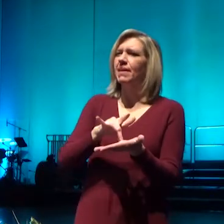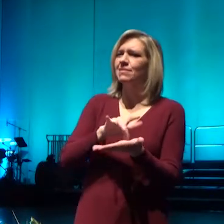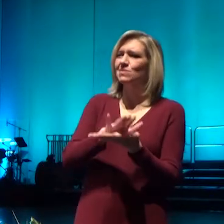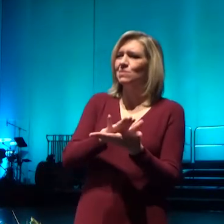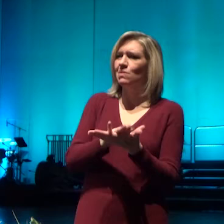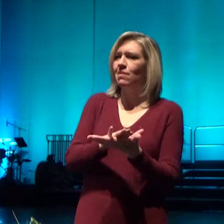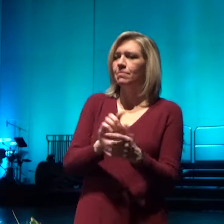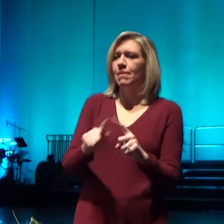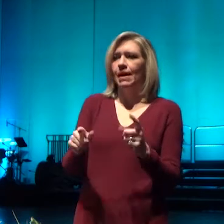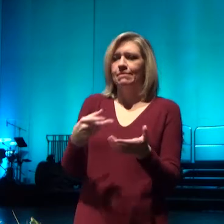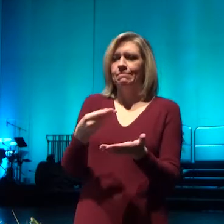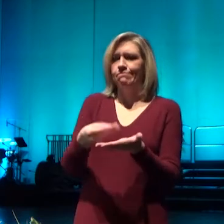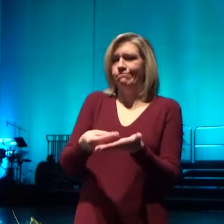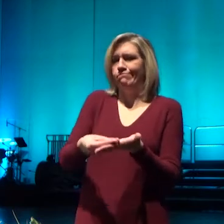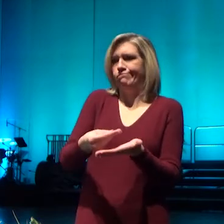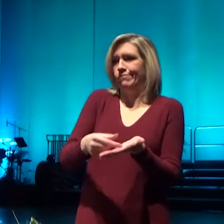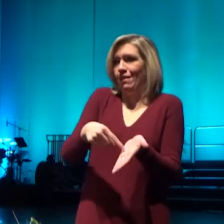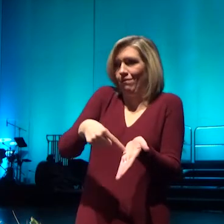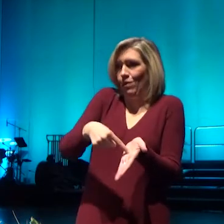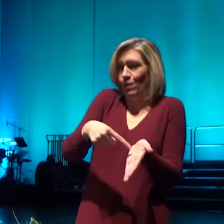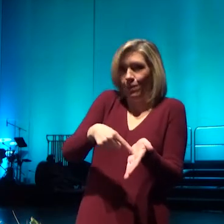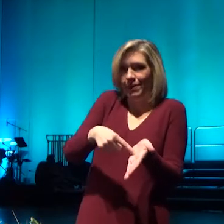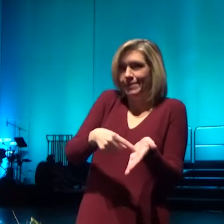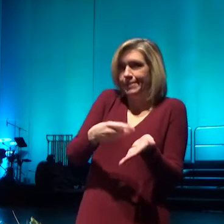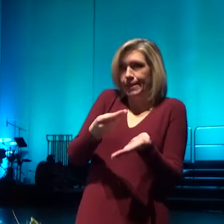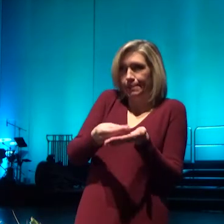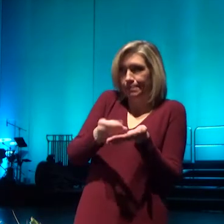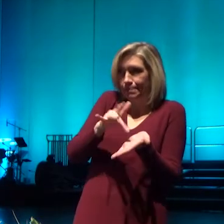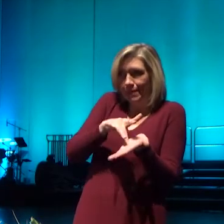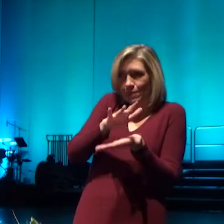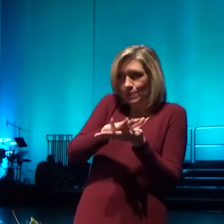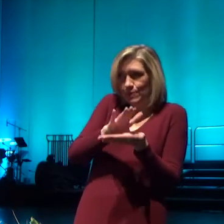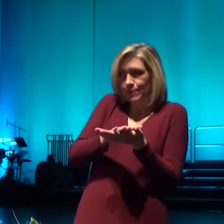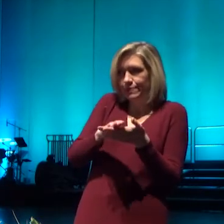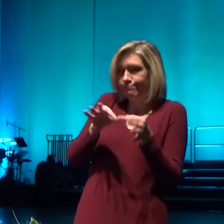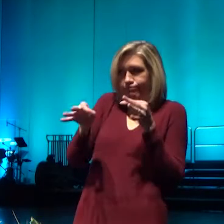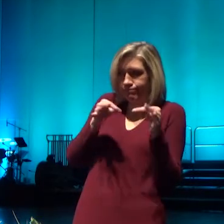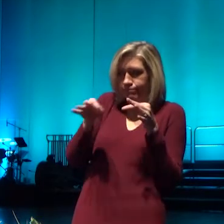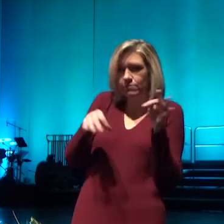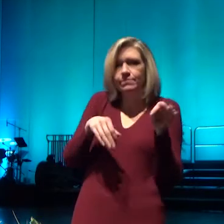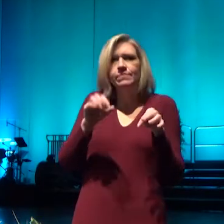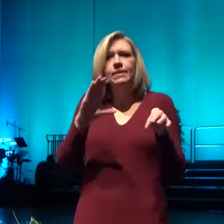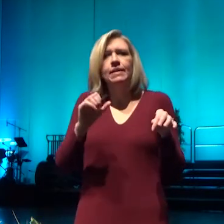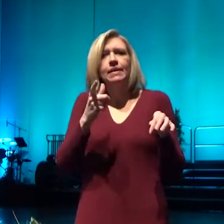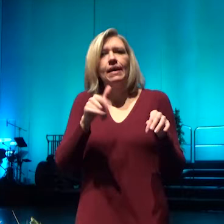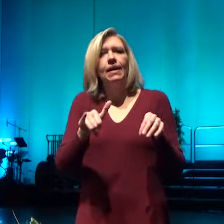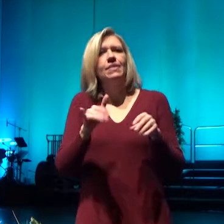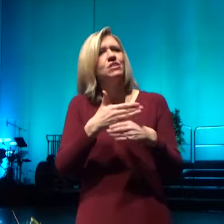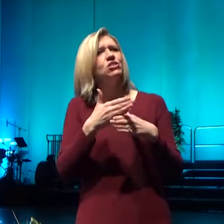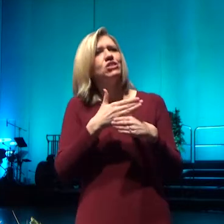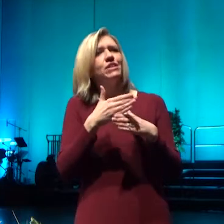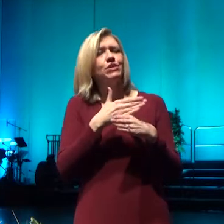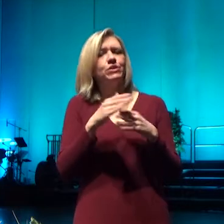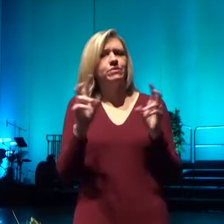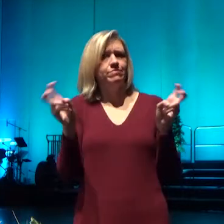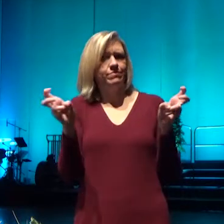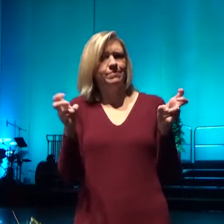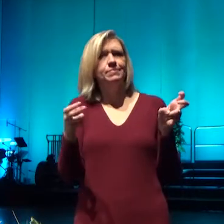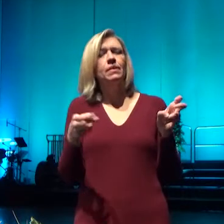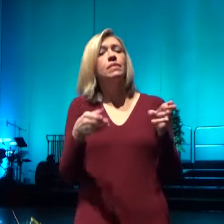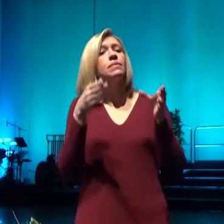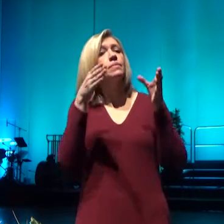the means and the ways to enter into medical school. And Kathy shared with him the great proverb, "He